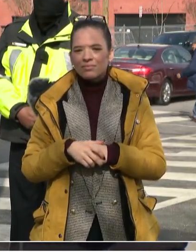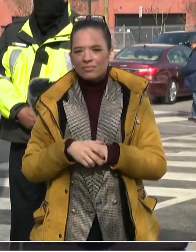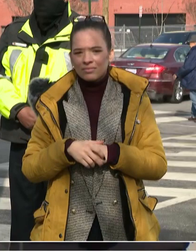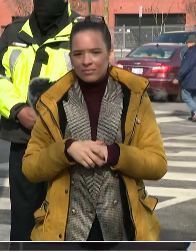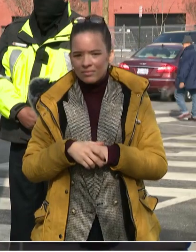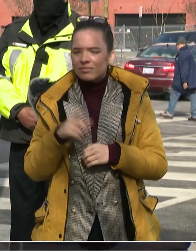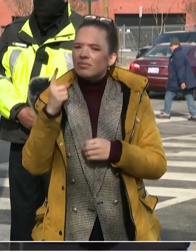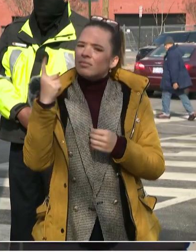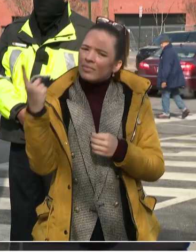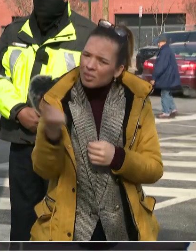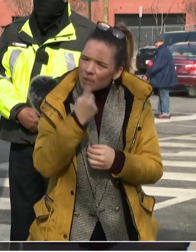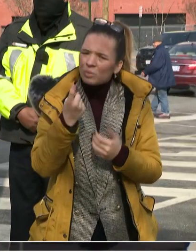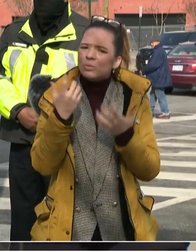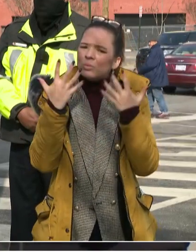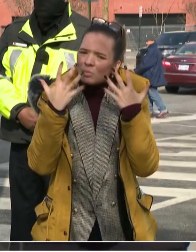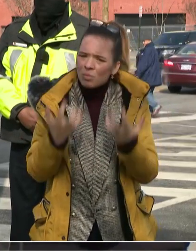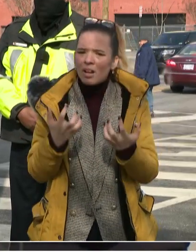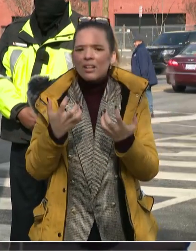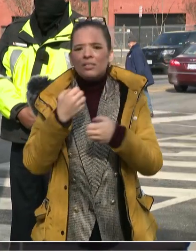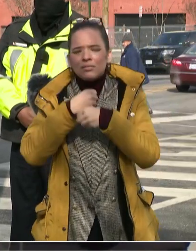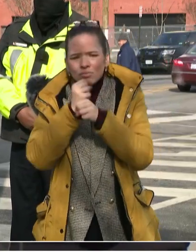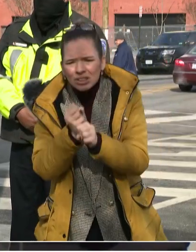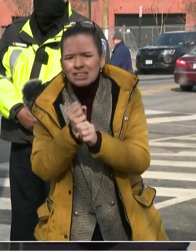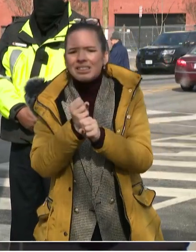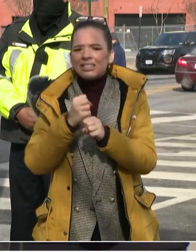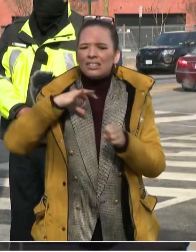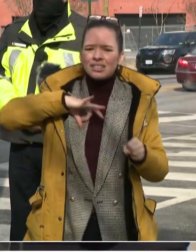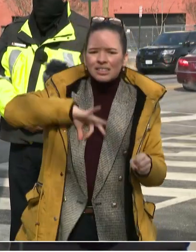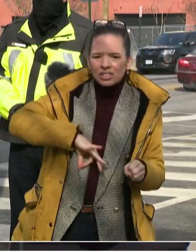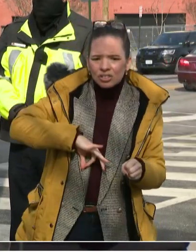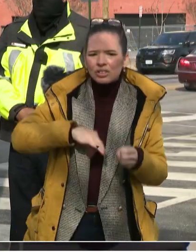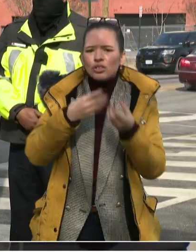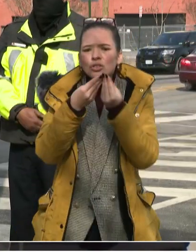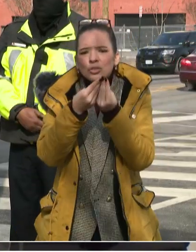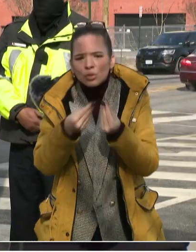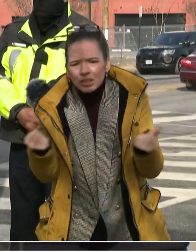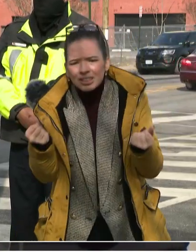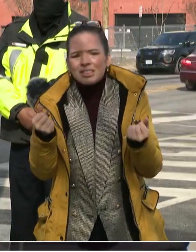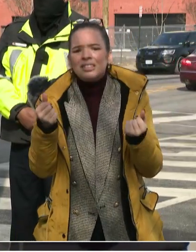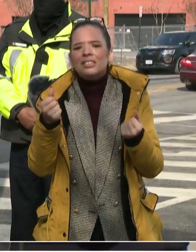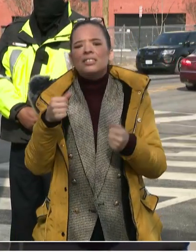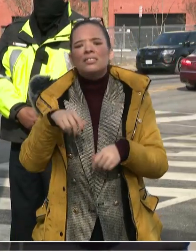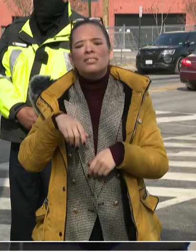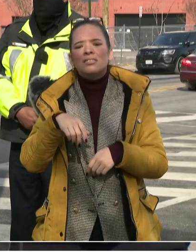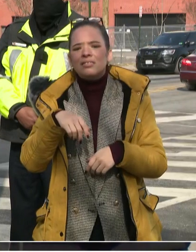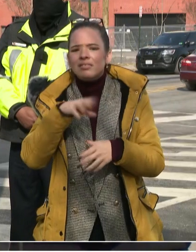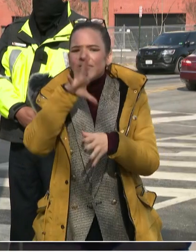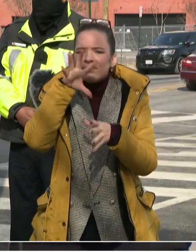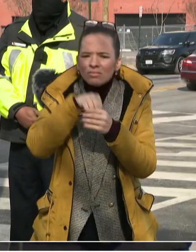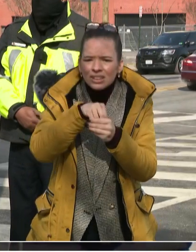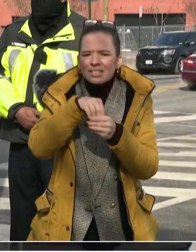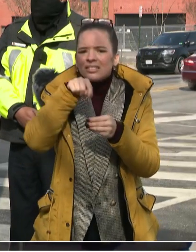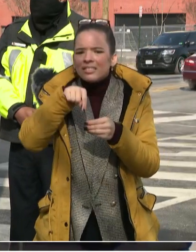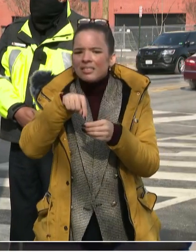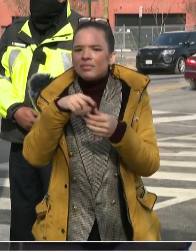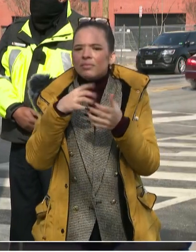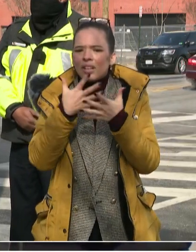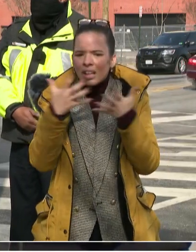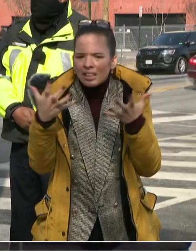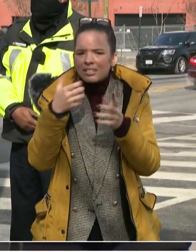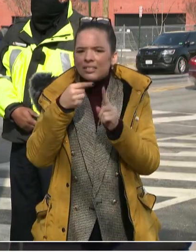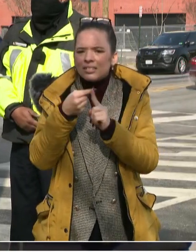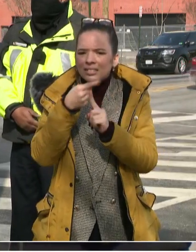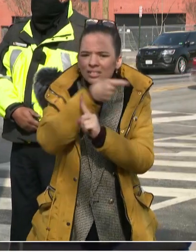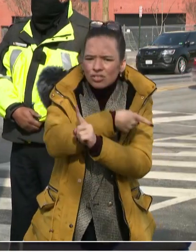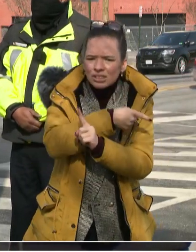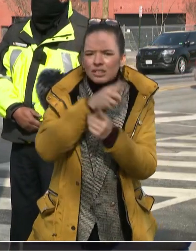creative sentencing solutions, and in fact, we've invested in a lot of diversion programs, deferred